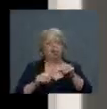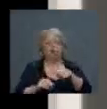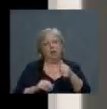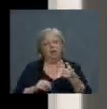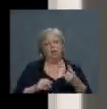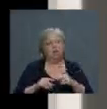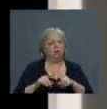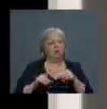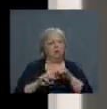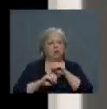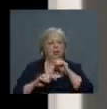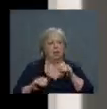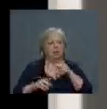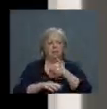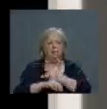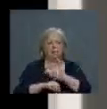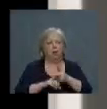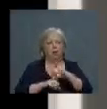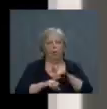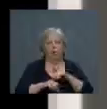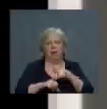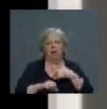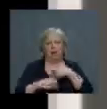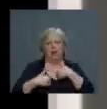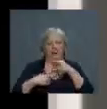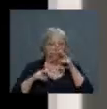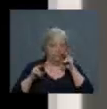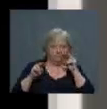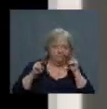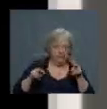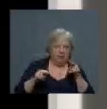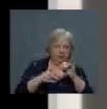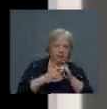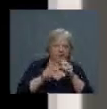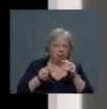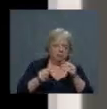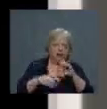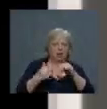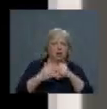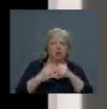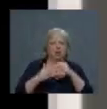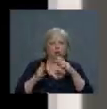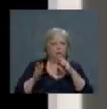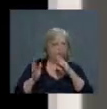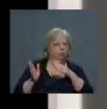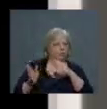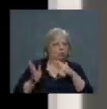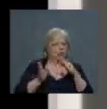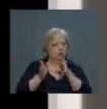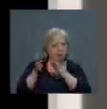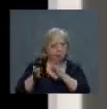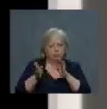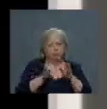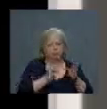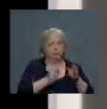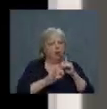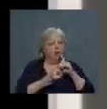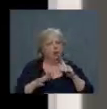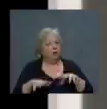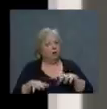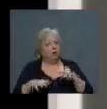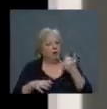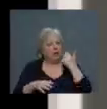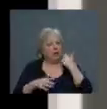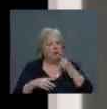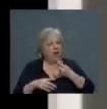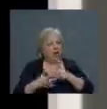but none of the parking spaces that we have face that particular property. It's all directional parking, as you can see. Are you taking up half of that